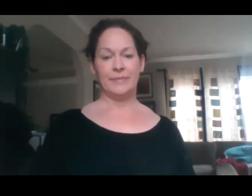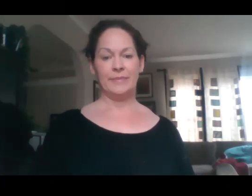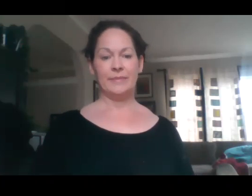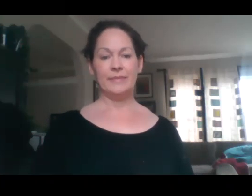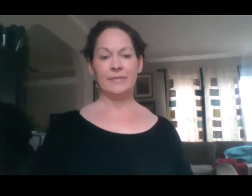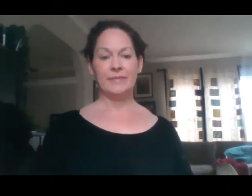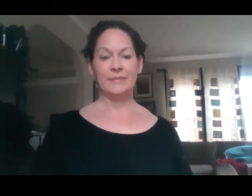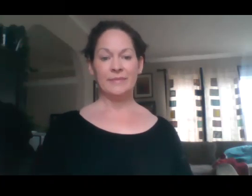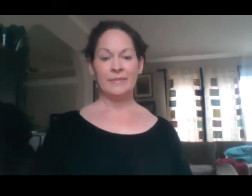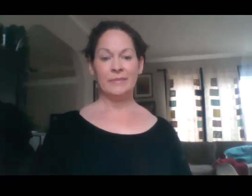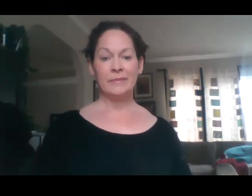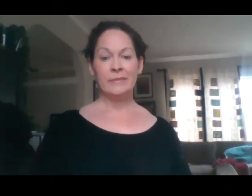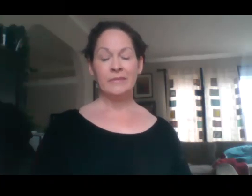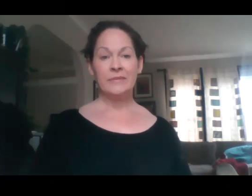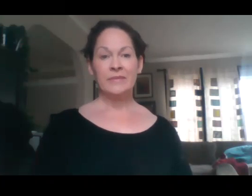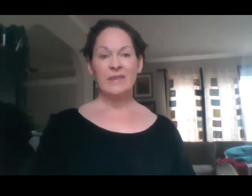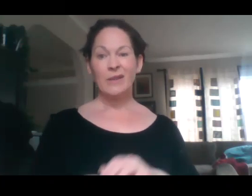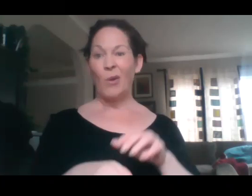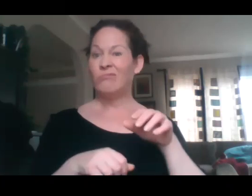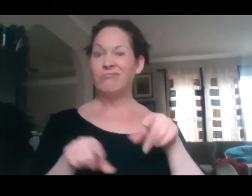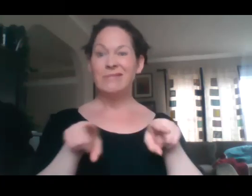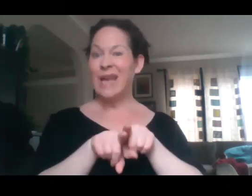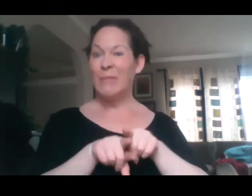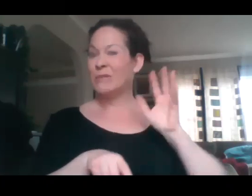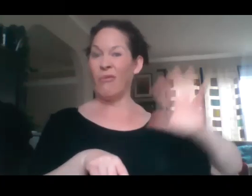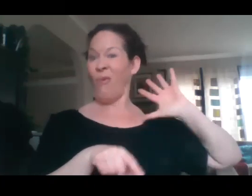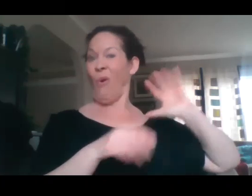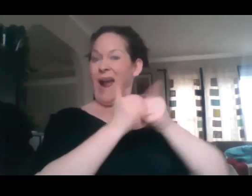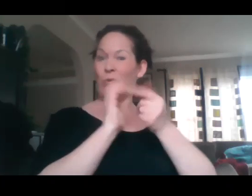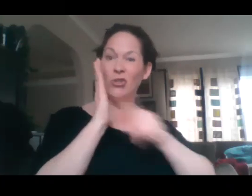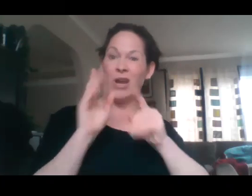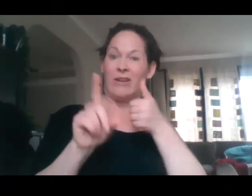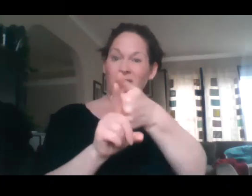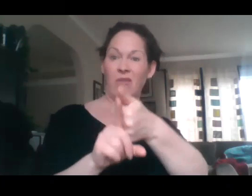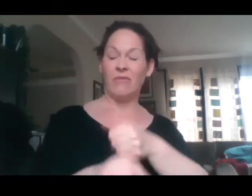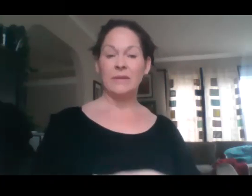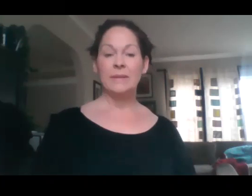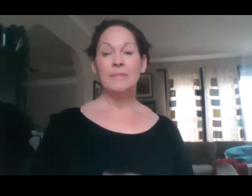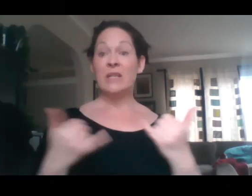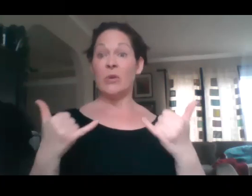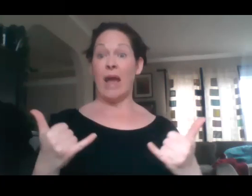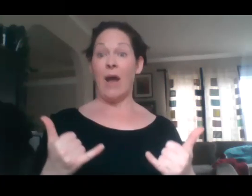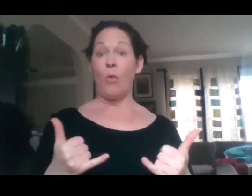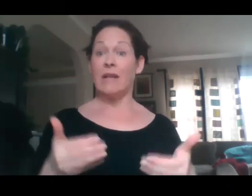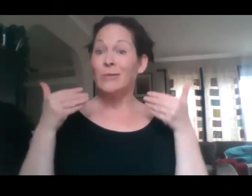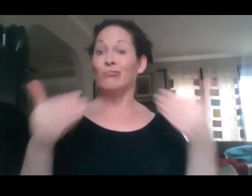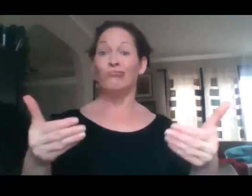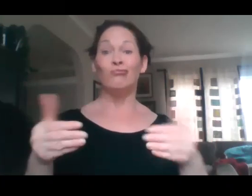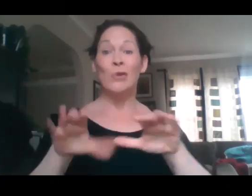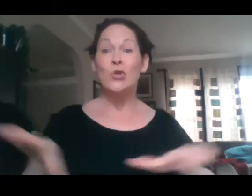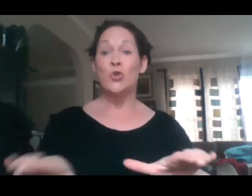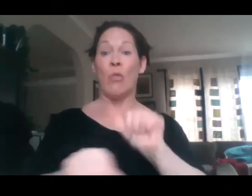said, hey, well, this is like the stuff that came before. Let's check that. Well, let's do the work. So our